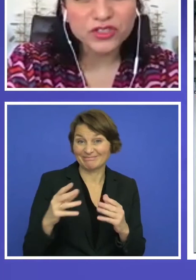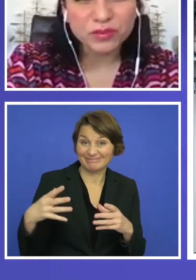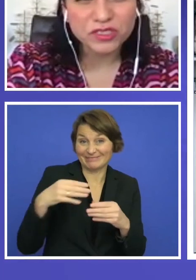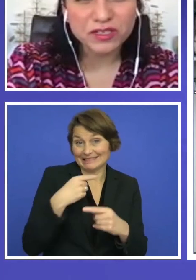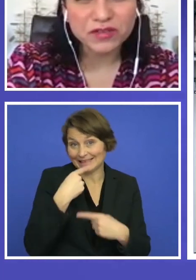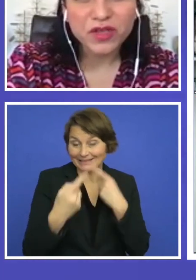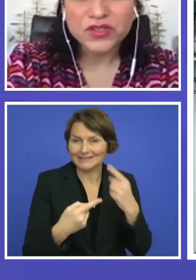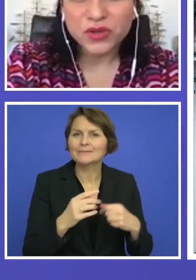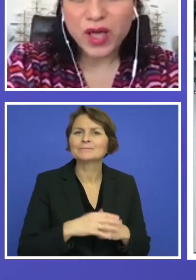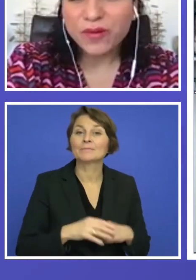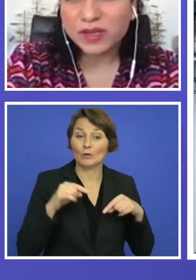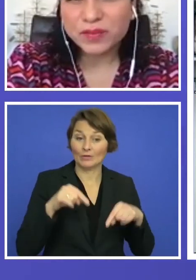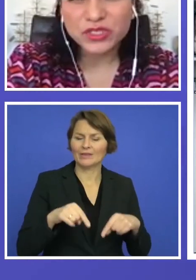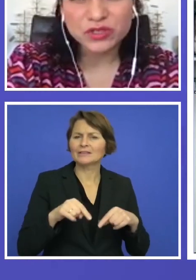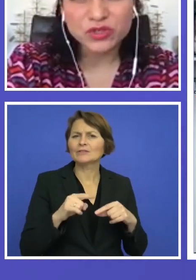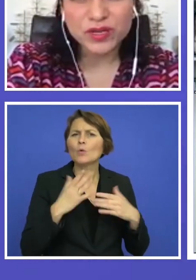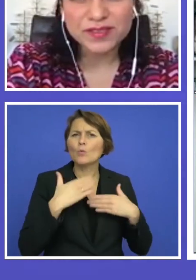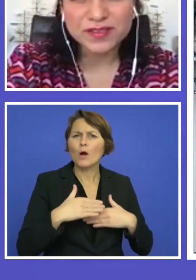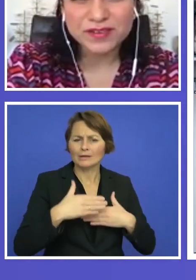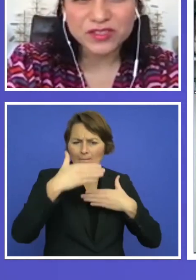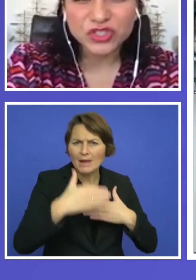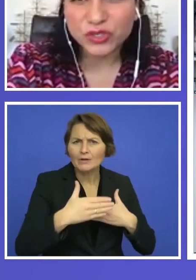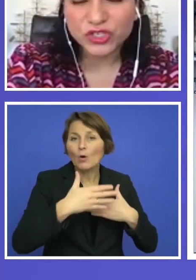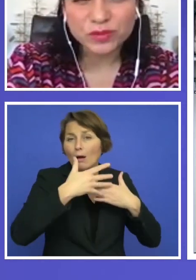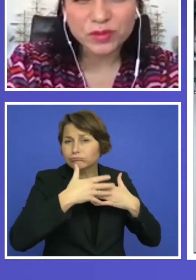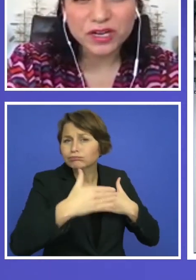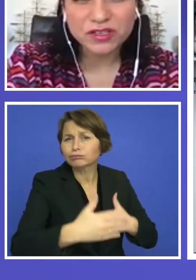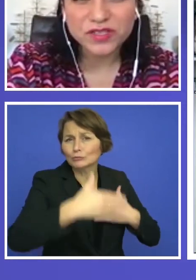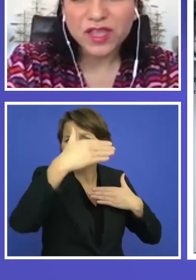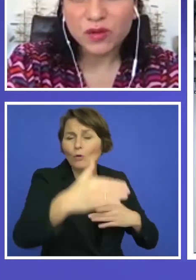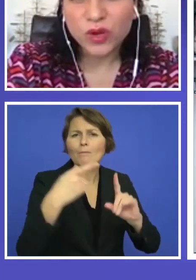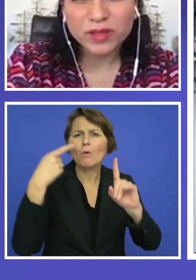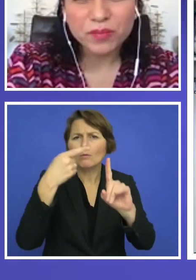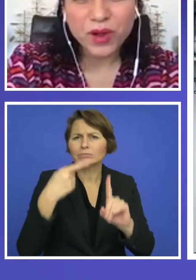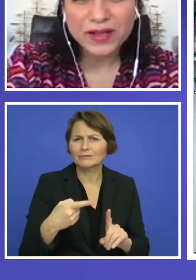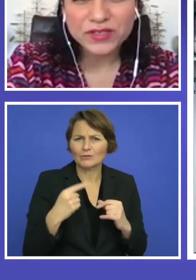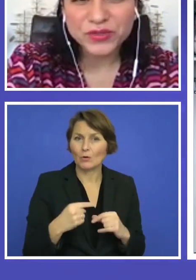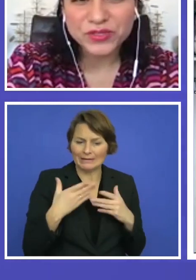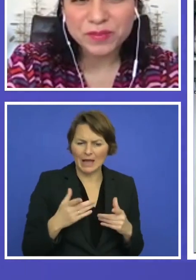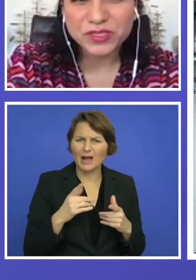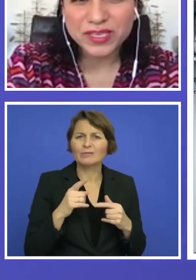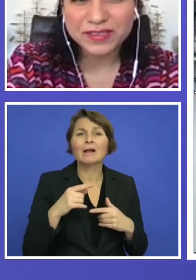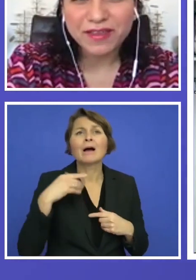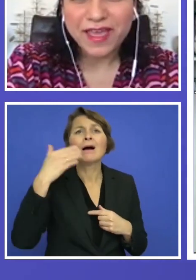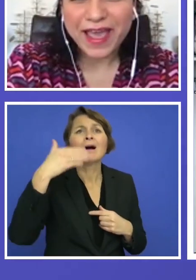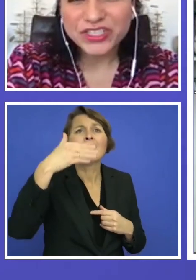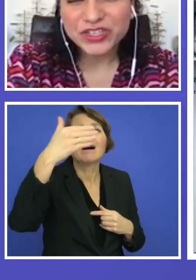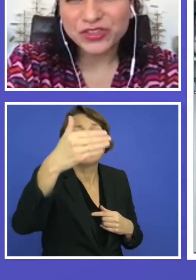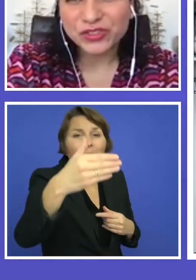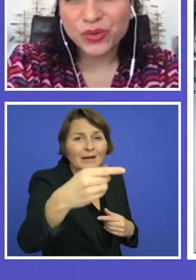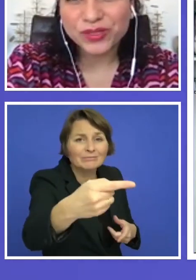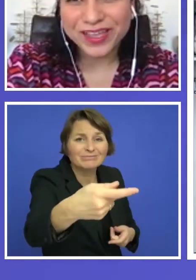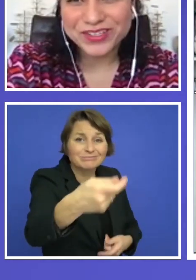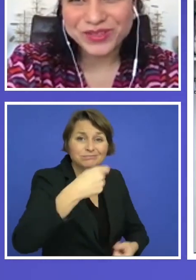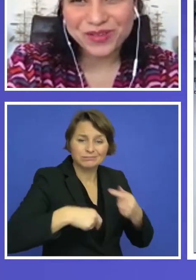long-term objective. So how can it be translated into short-term objectives, and what can be practical steps to taking action